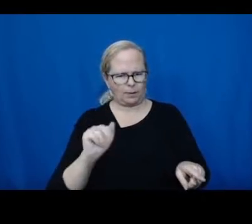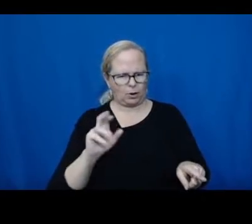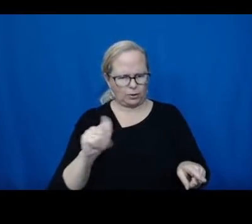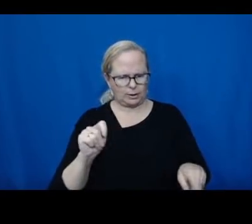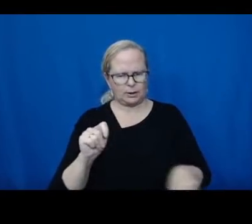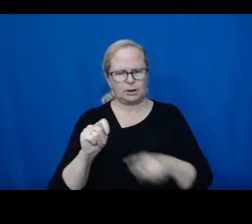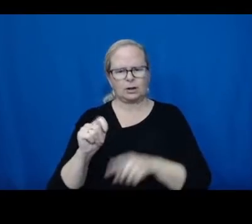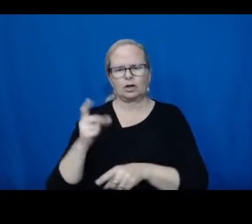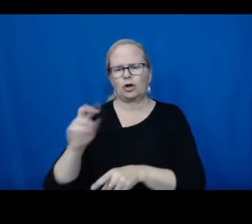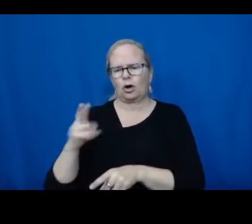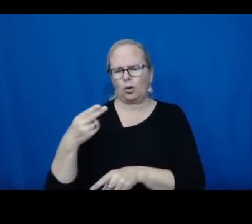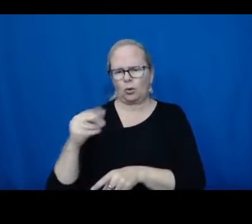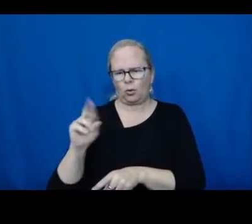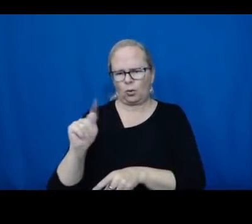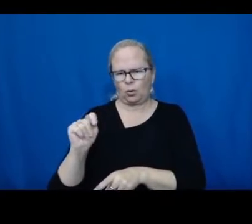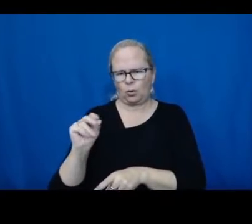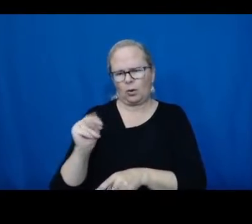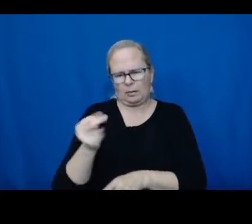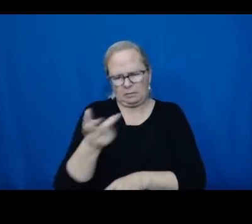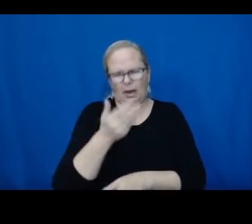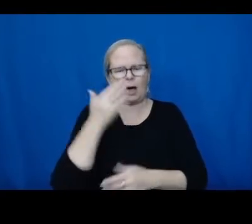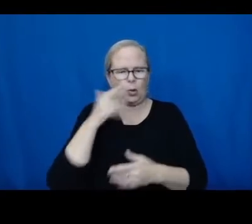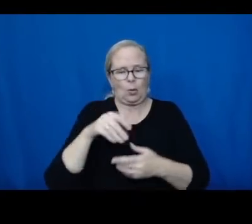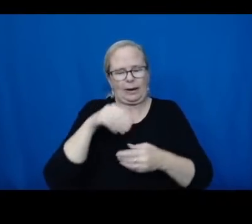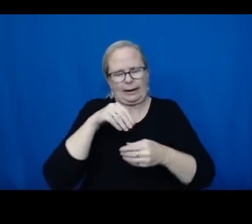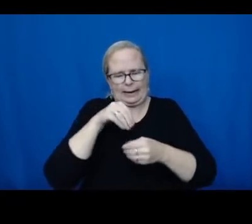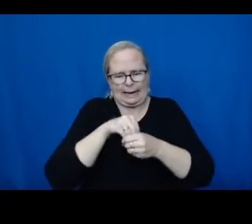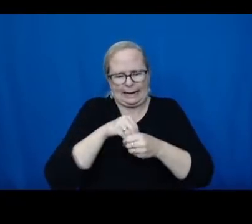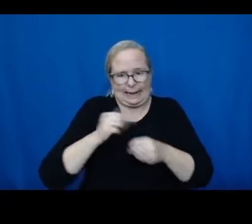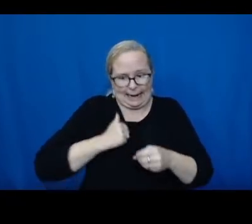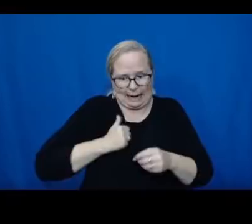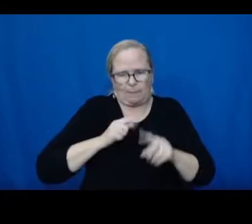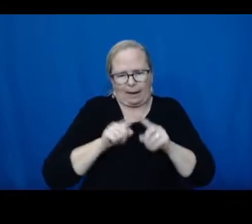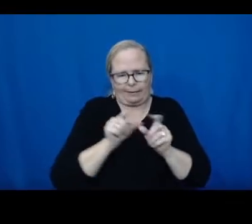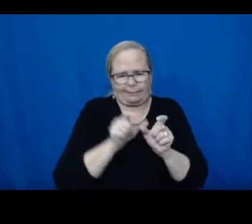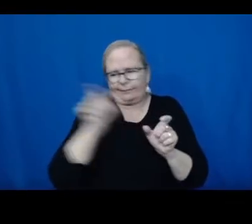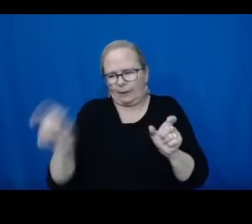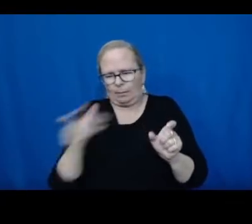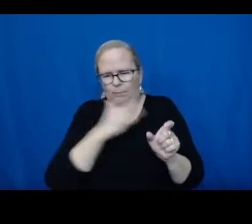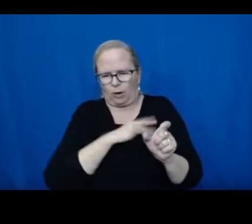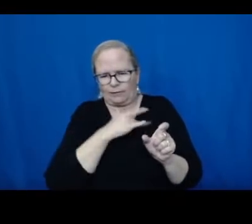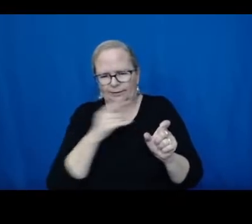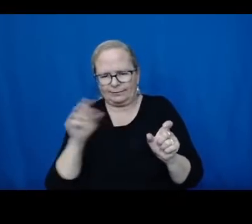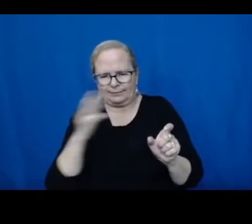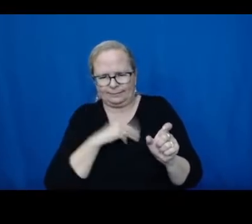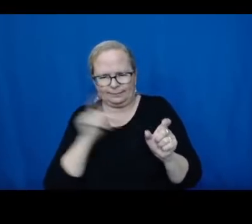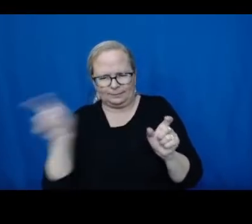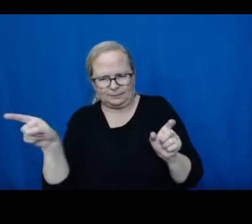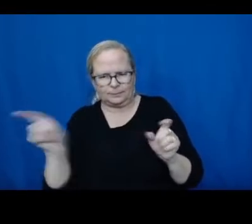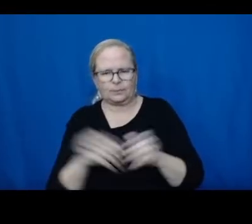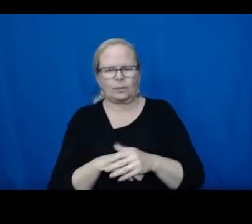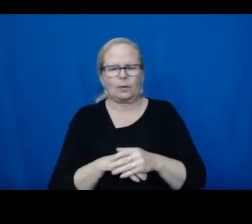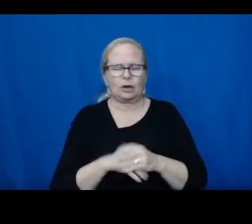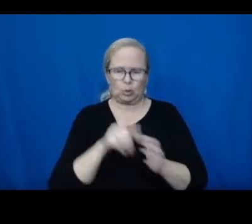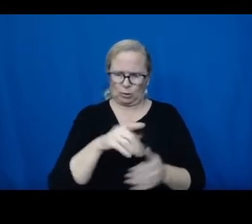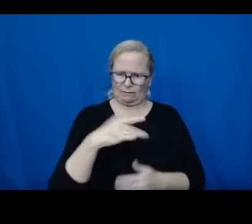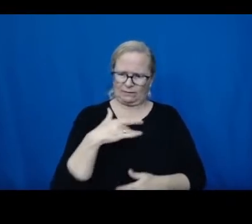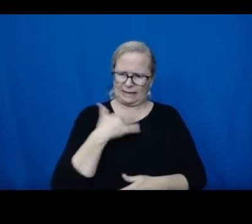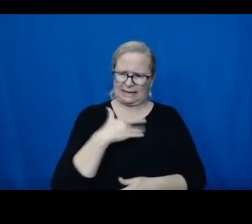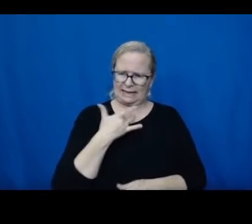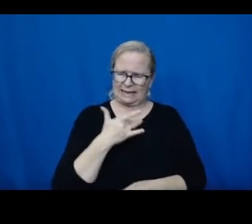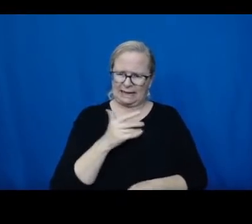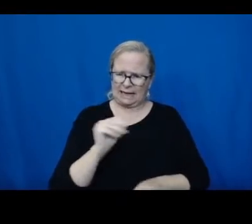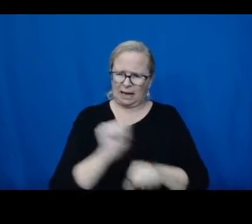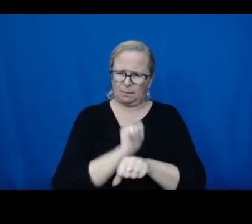added measures do you think Alberta is missing? We've been using the term fire break a lot, but we all know Alberta's never had a